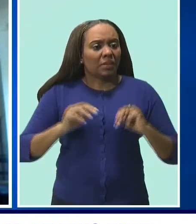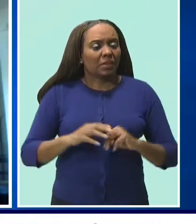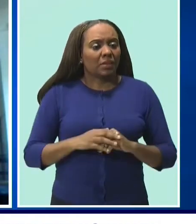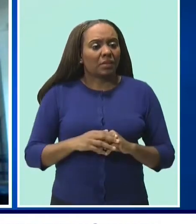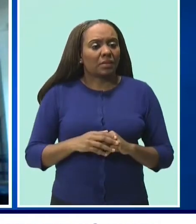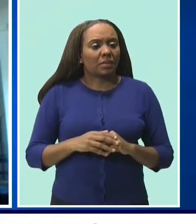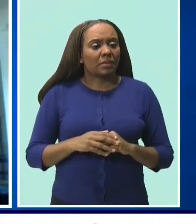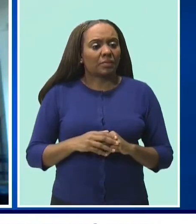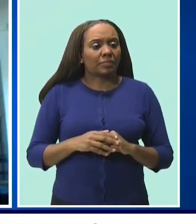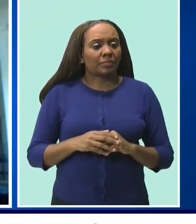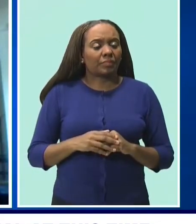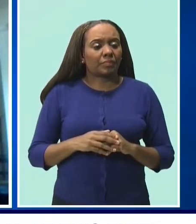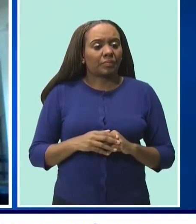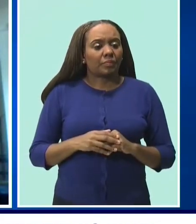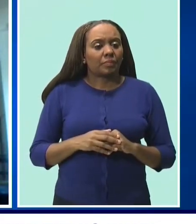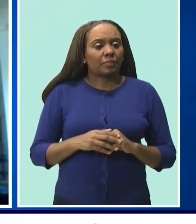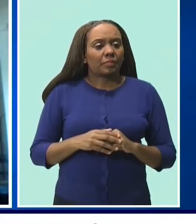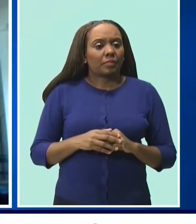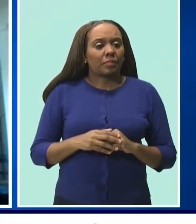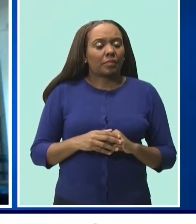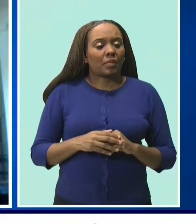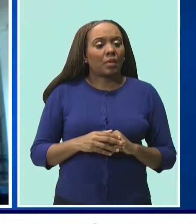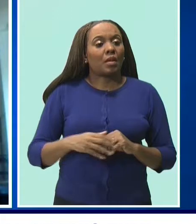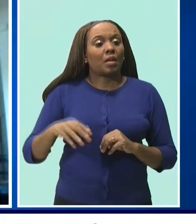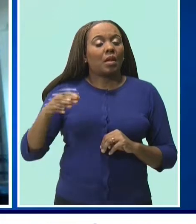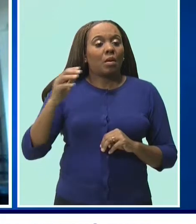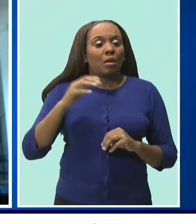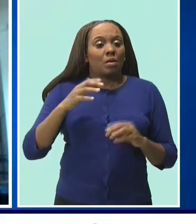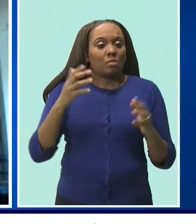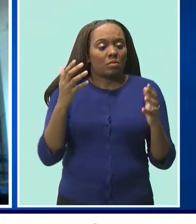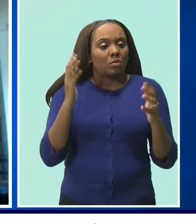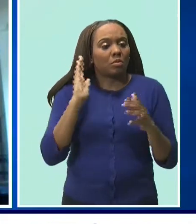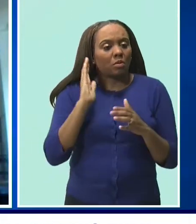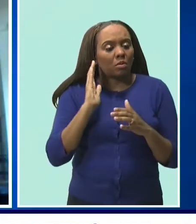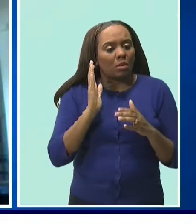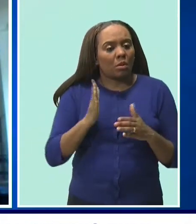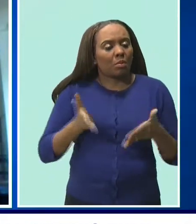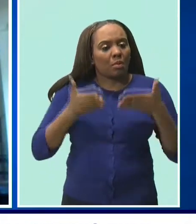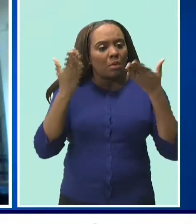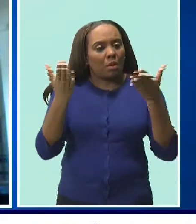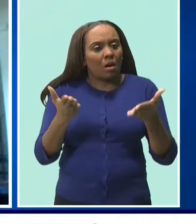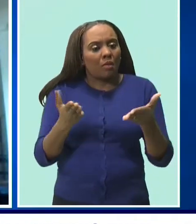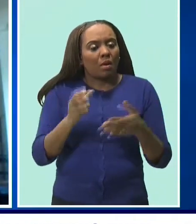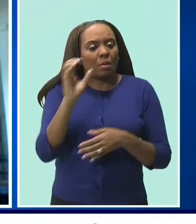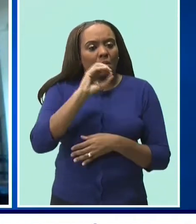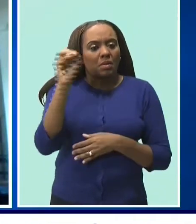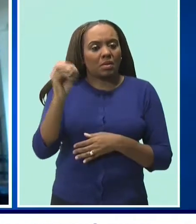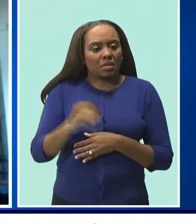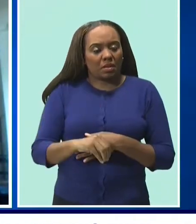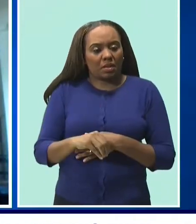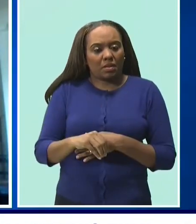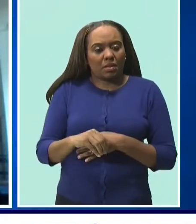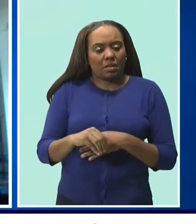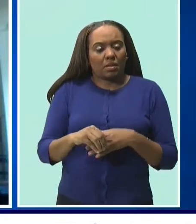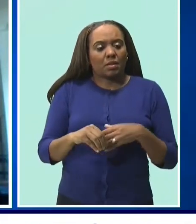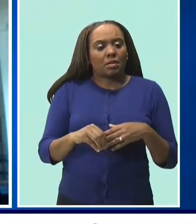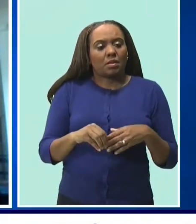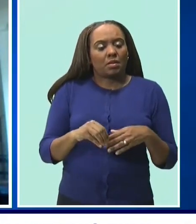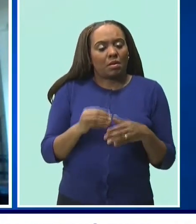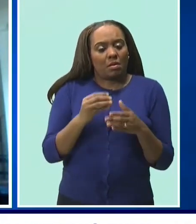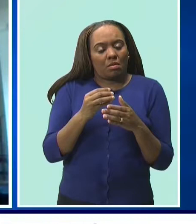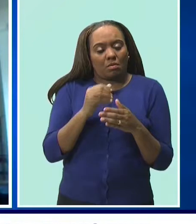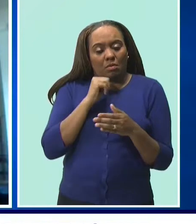total compensation will not change. What they will be doing is offering a percentage of persons' compensation via